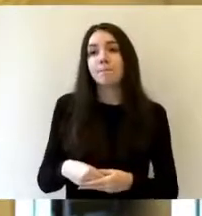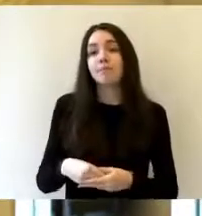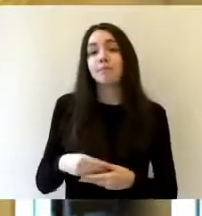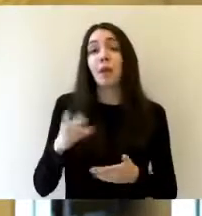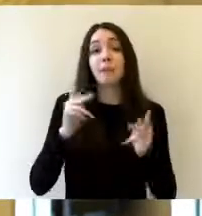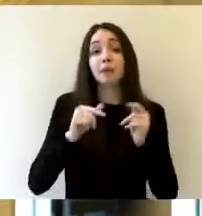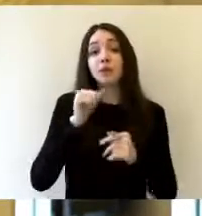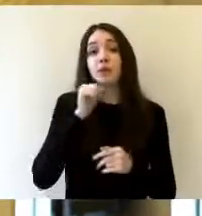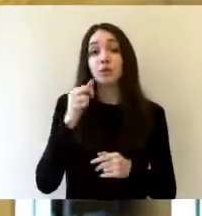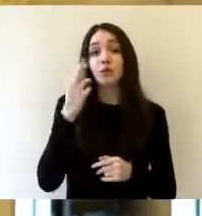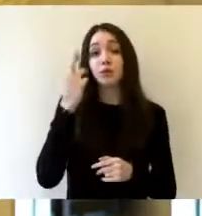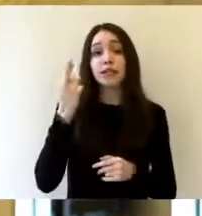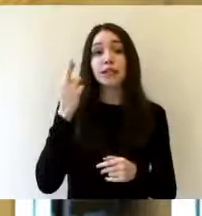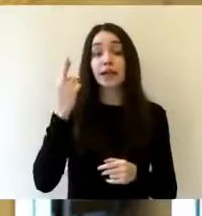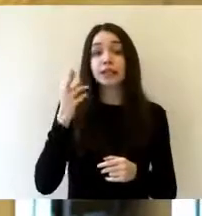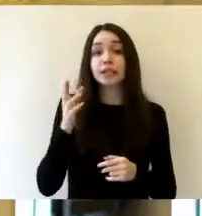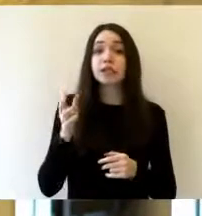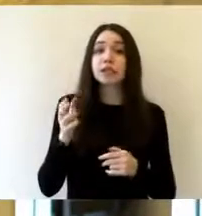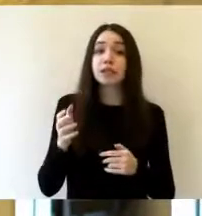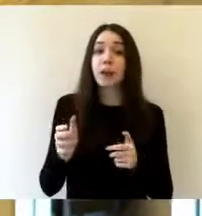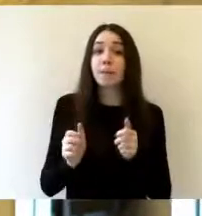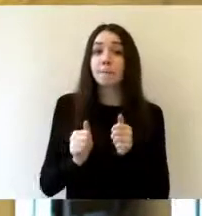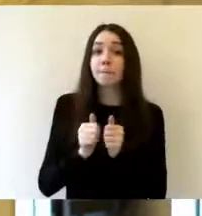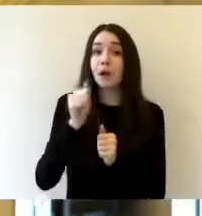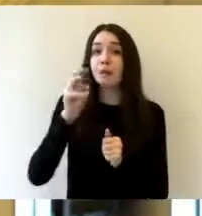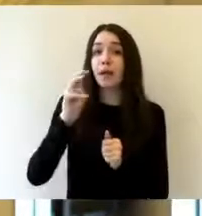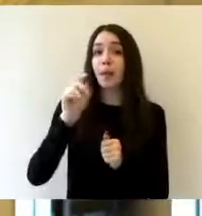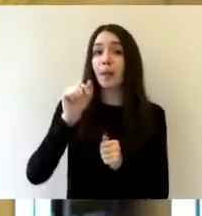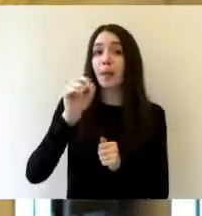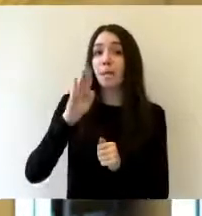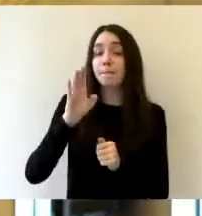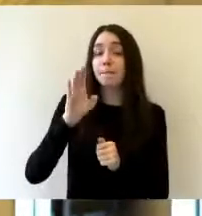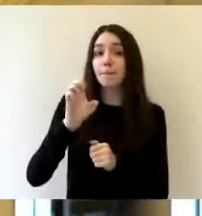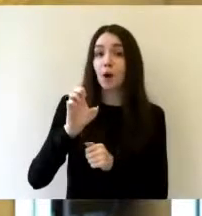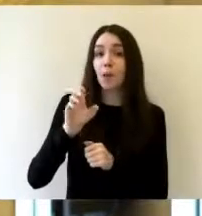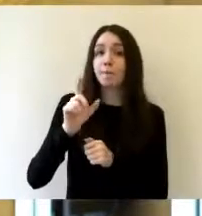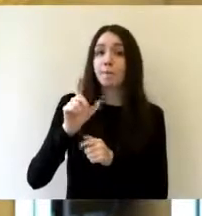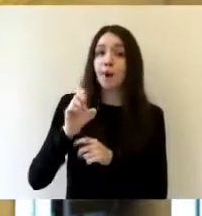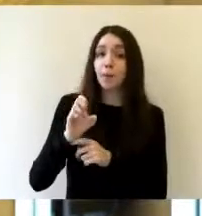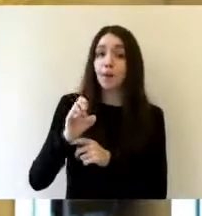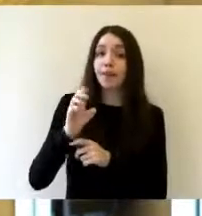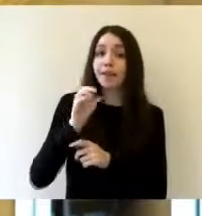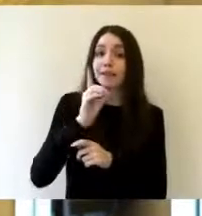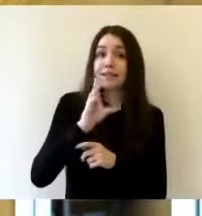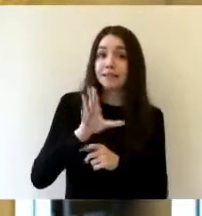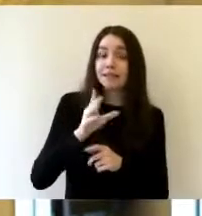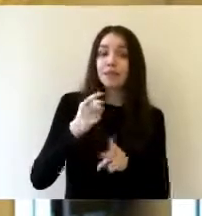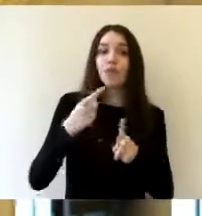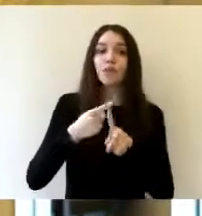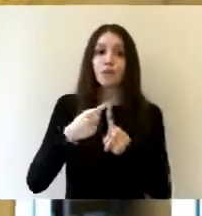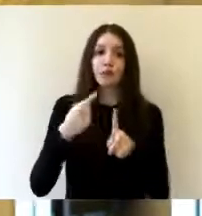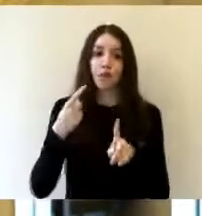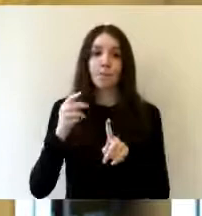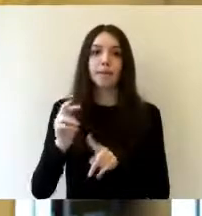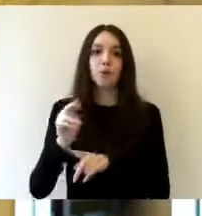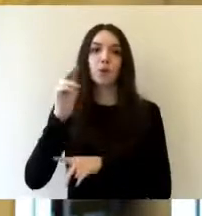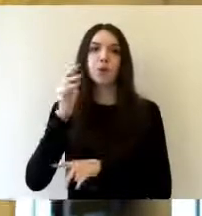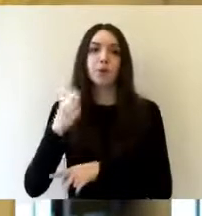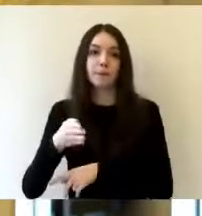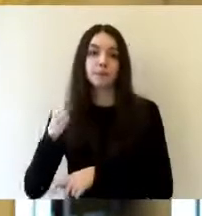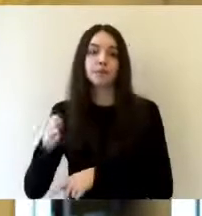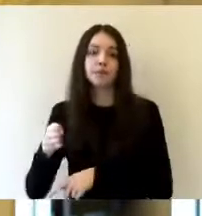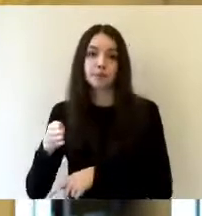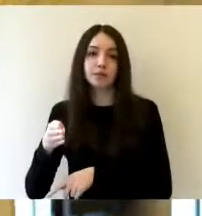don't realize the vast majority of the marble in DC actually came from north of Baltimore. That's why Baltimore has all these white marble stair steps. It was just